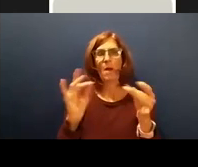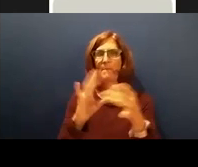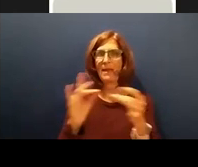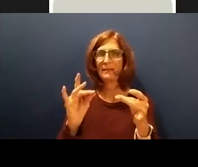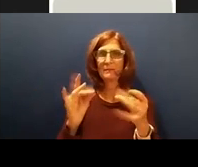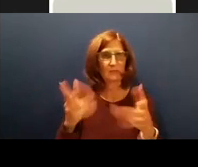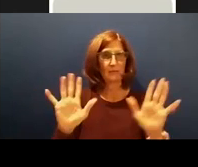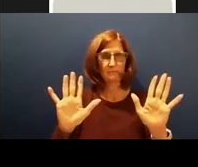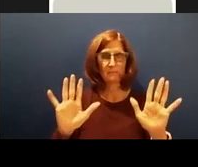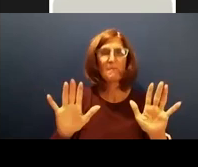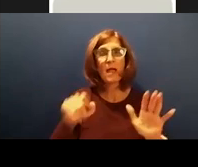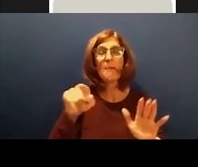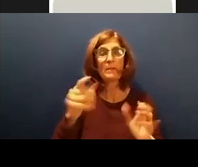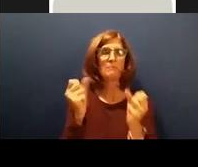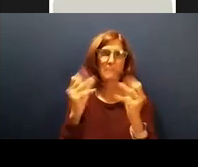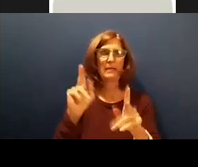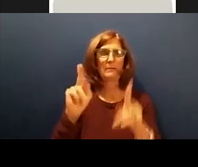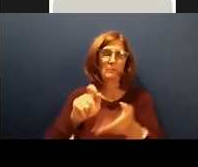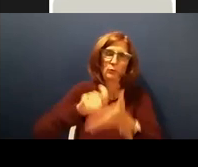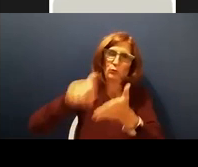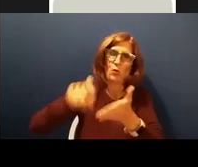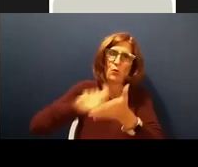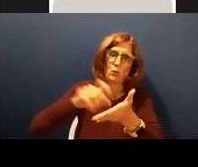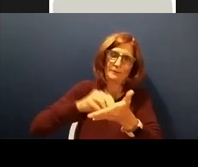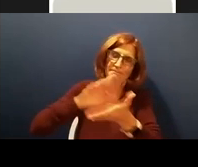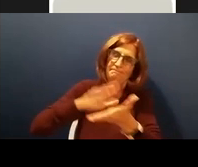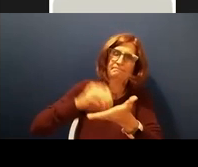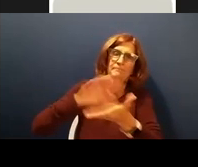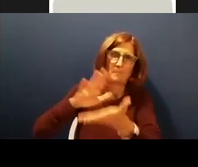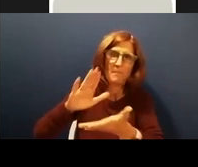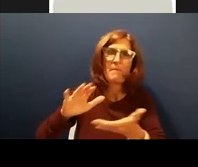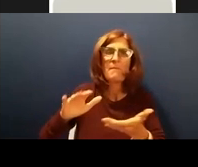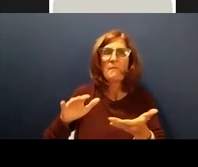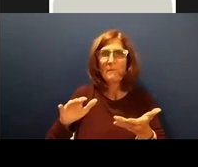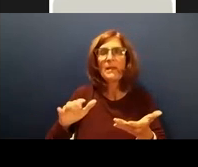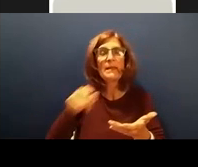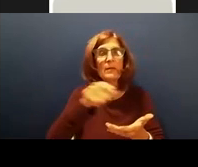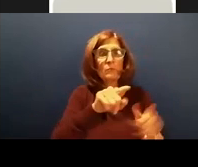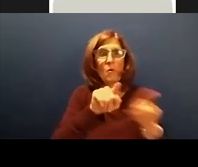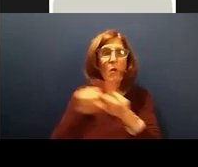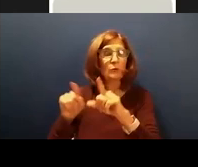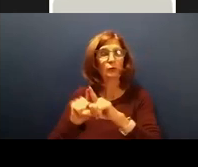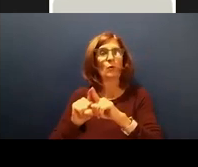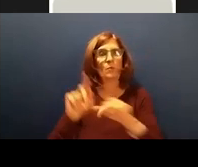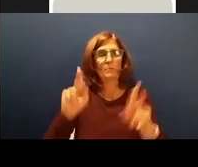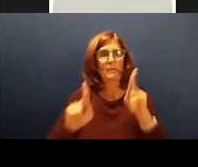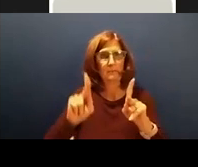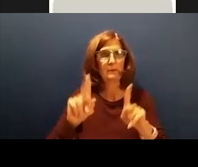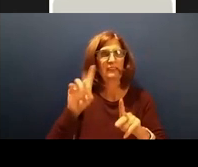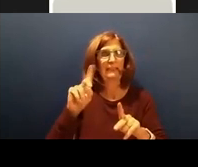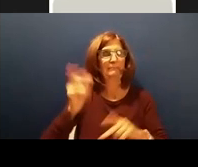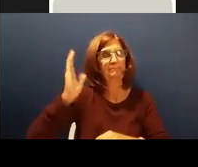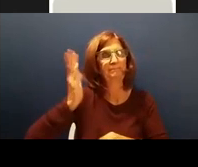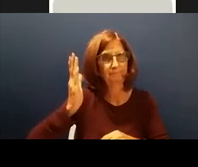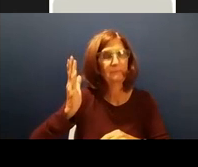a significant number of written submissions as well, in addition to what we just heard live. 50 or so were regarding the